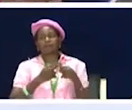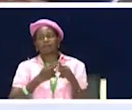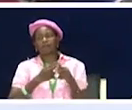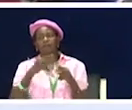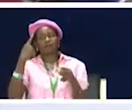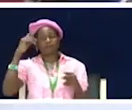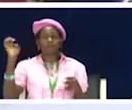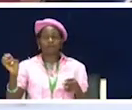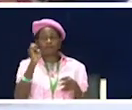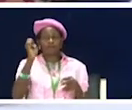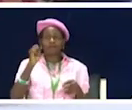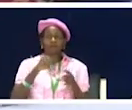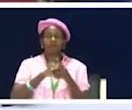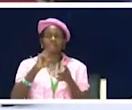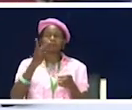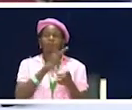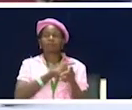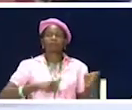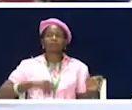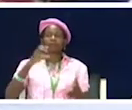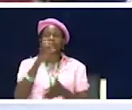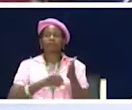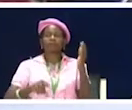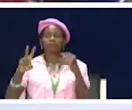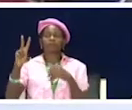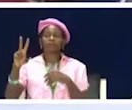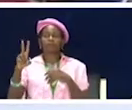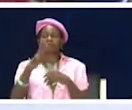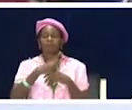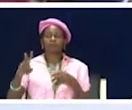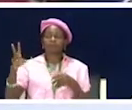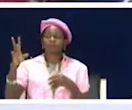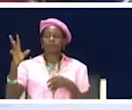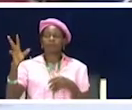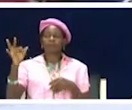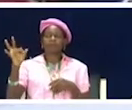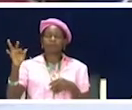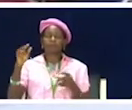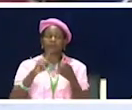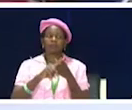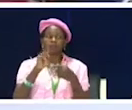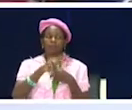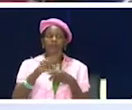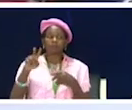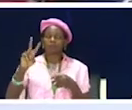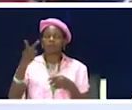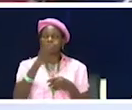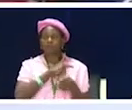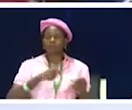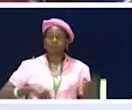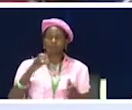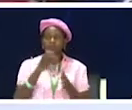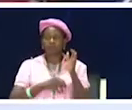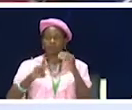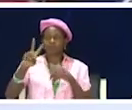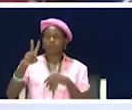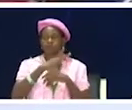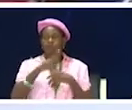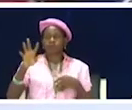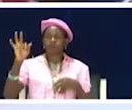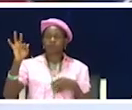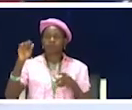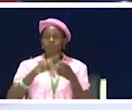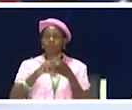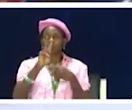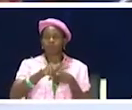For example, in 2 Kings chapter 2, from verse 19 to 22, 2 Kings 2, 19 to